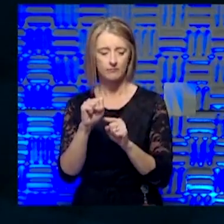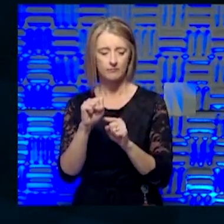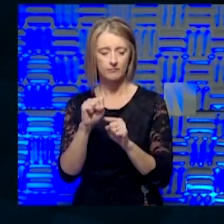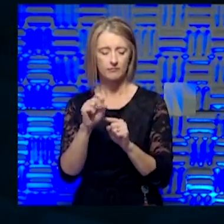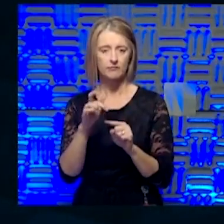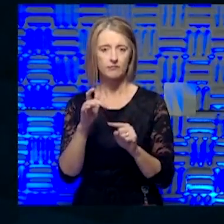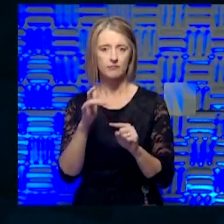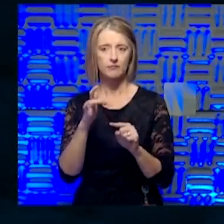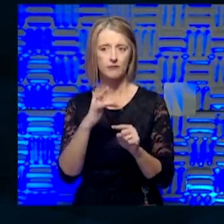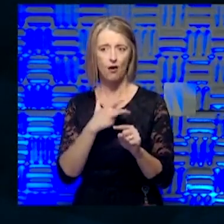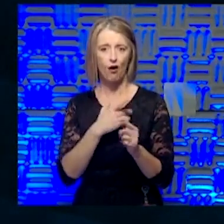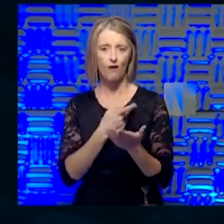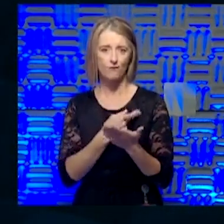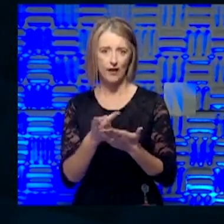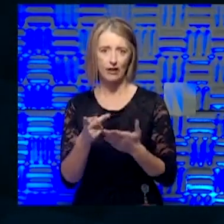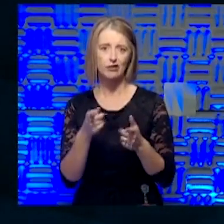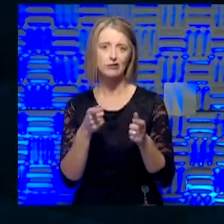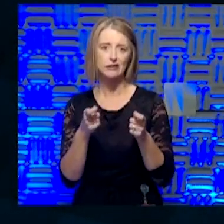heart failure.